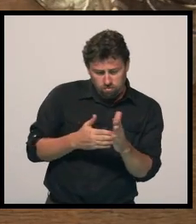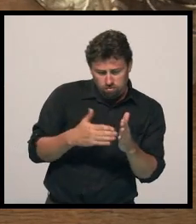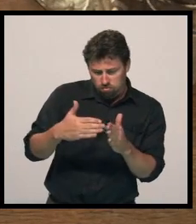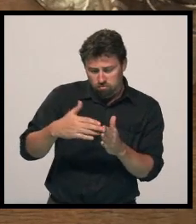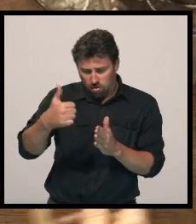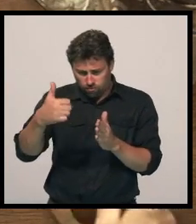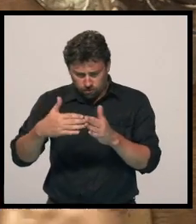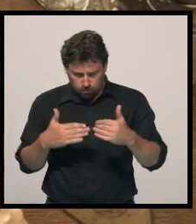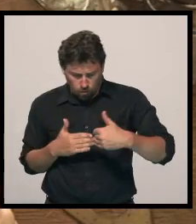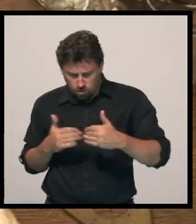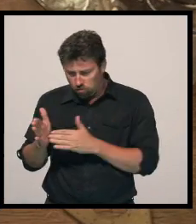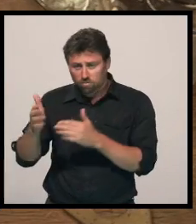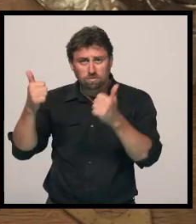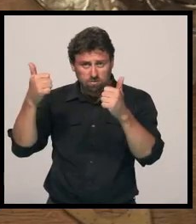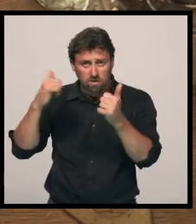inside.